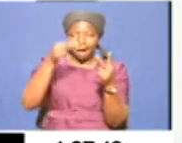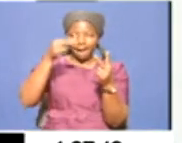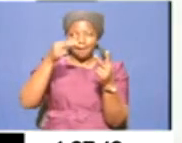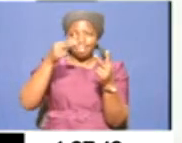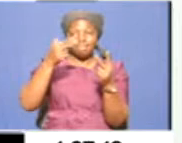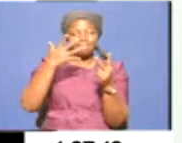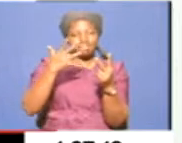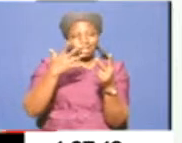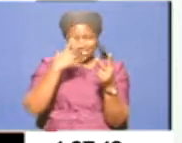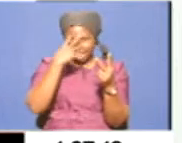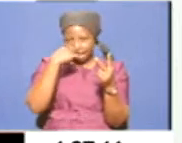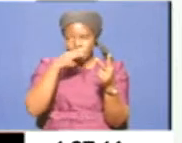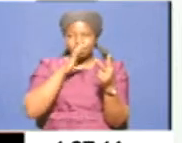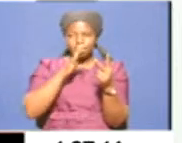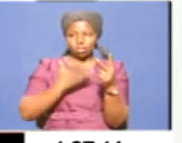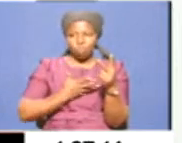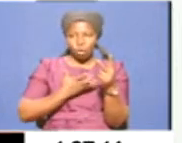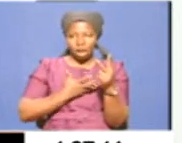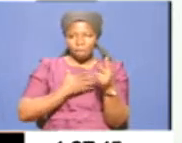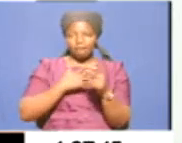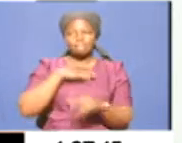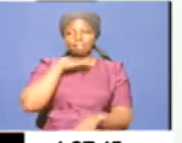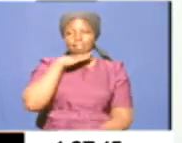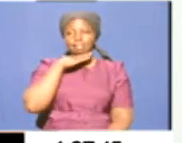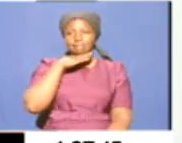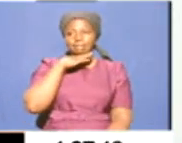to have been owned by the late Agnes Jebet.